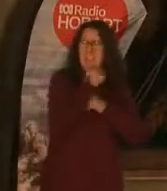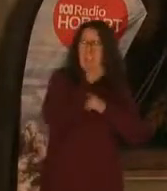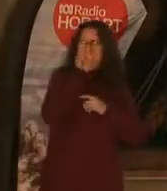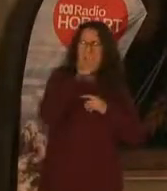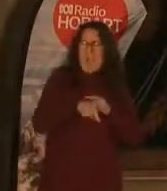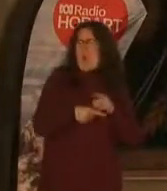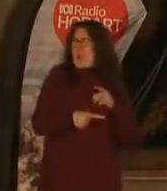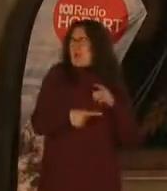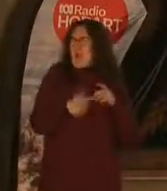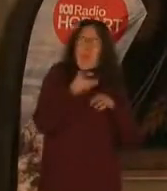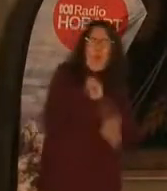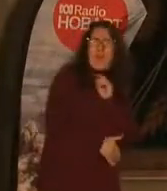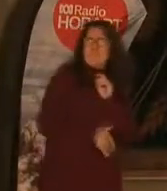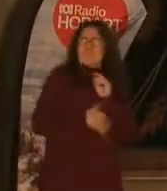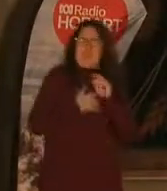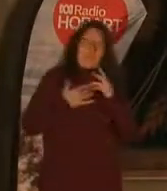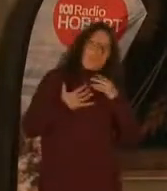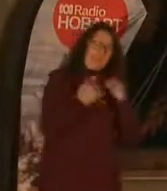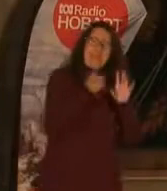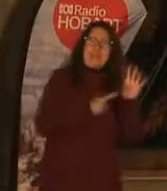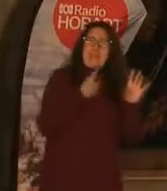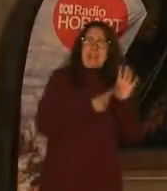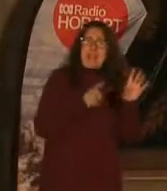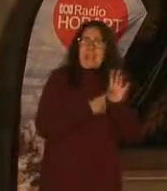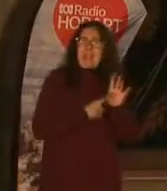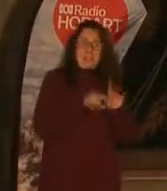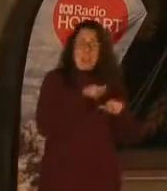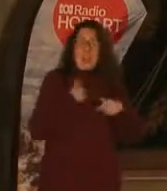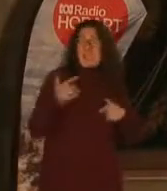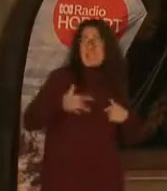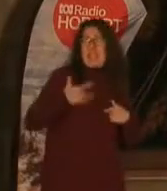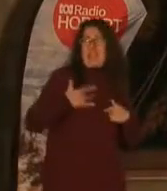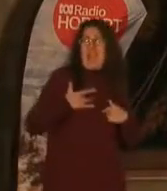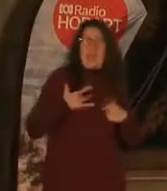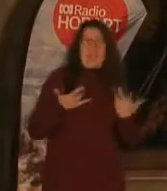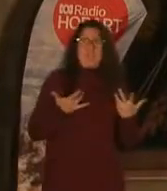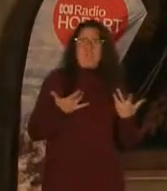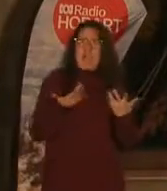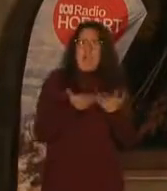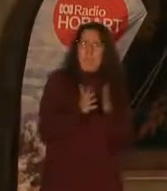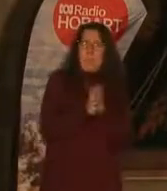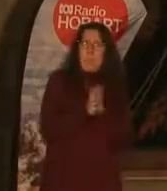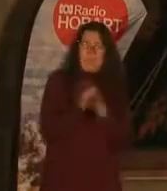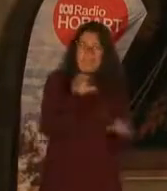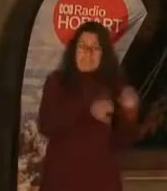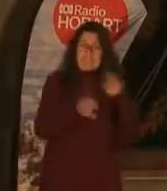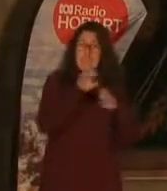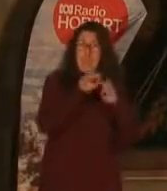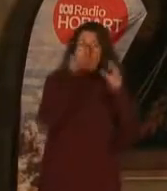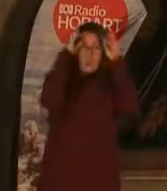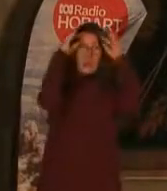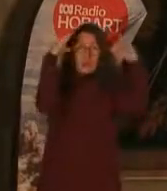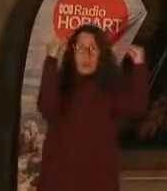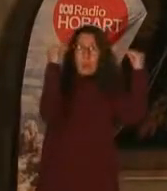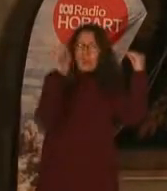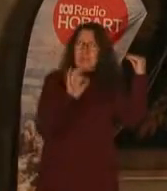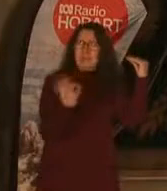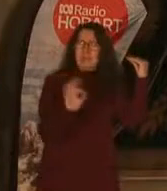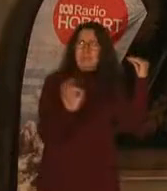go to 60,000 even though it's indicating there, without being scientific in the way you approach the